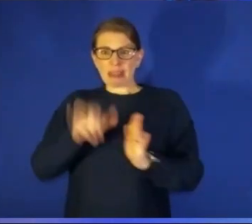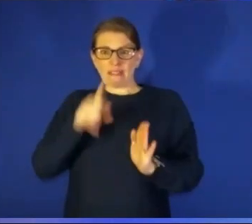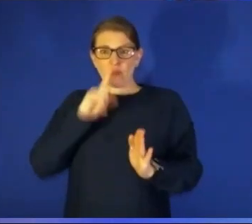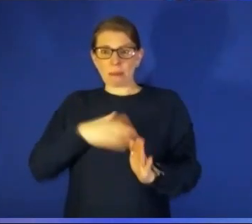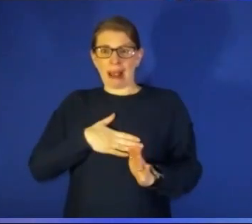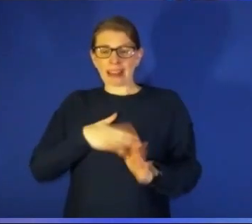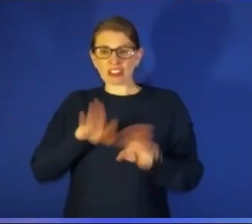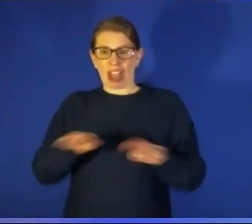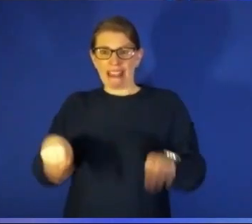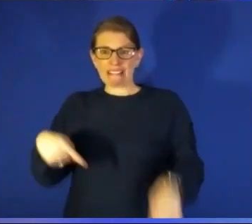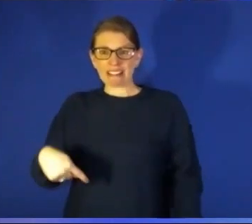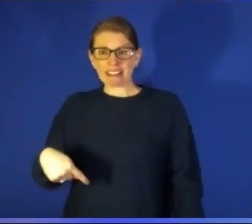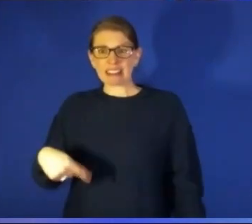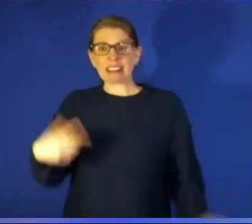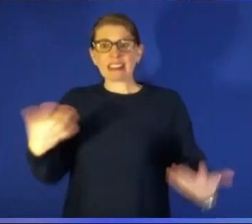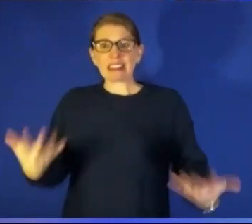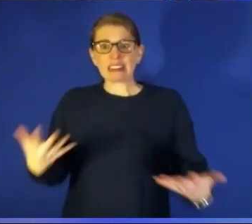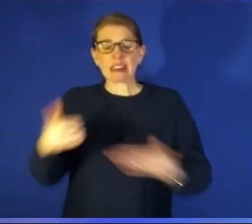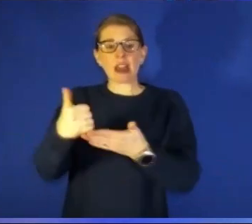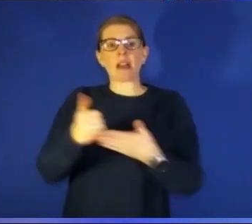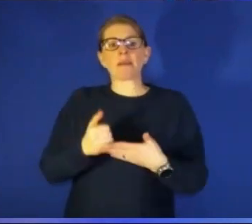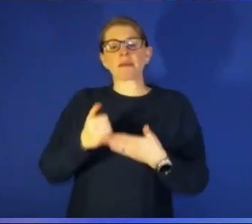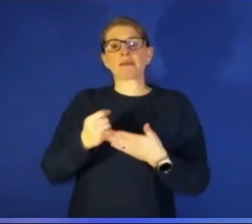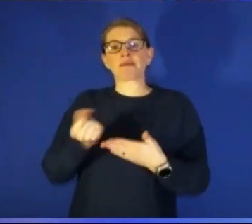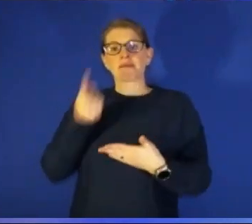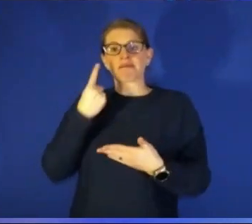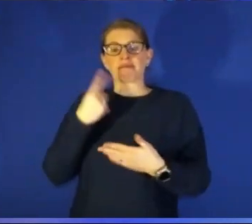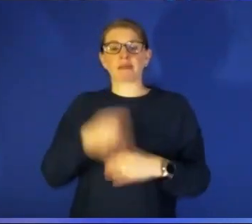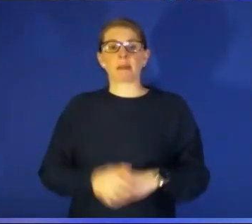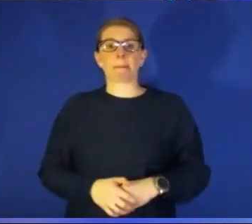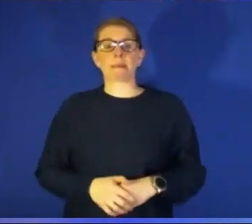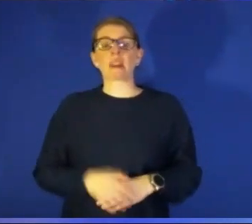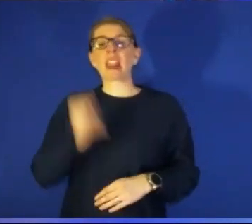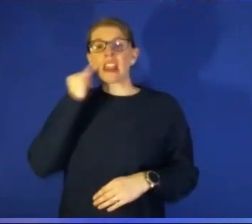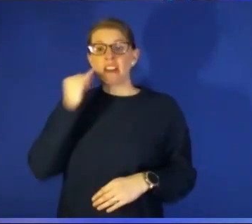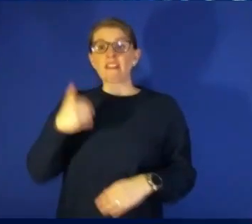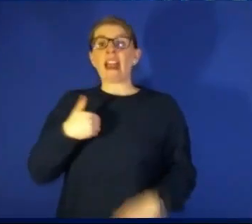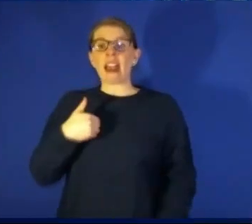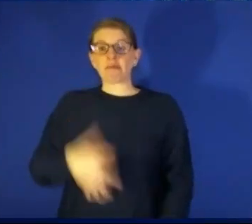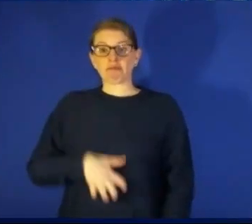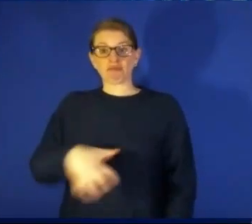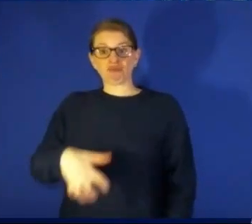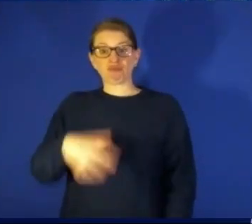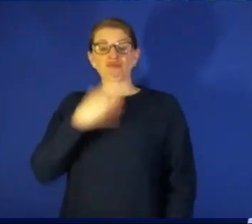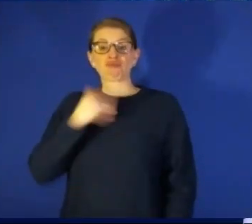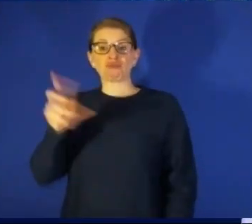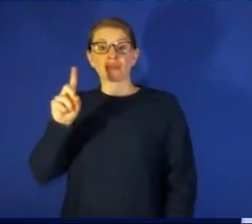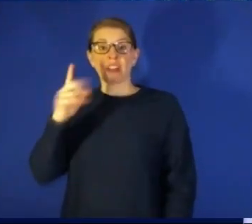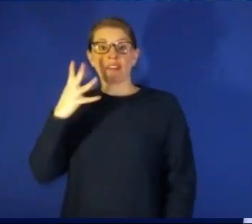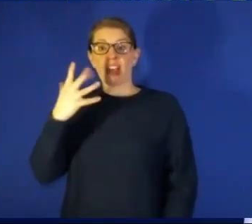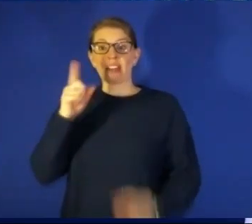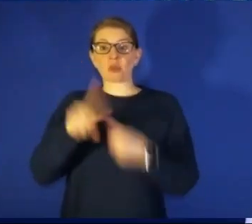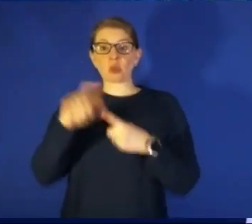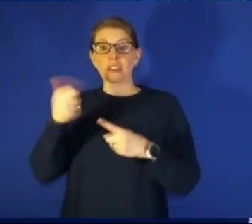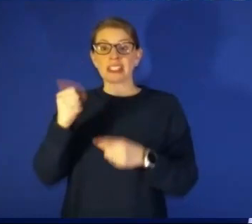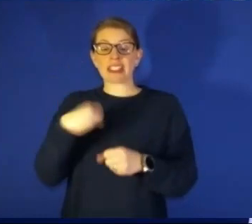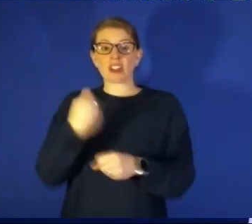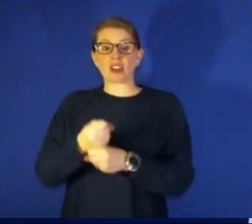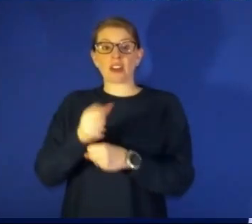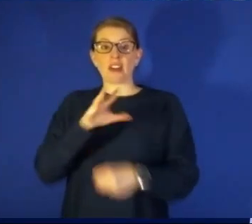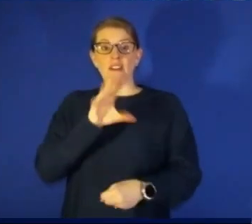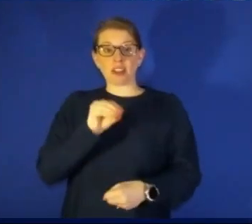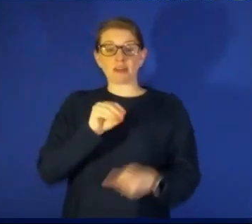help us understand all that. So women that have had gestational diabetes, in the next 5 to 10 years, 50 to 80% of them will